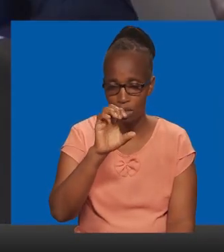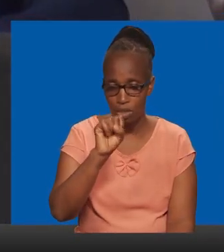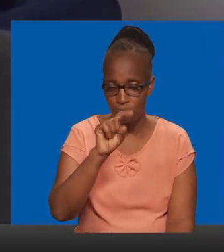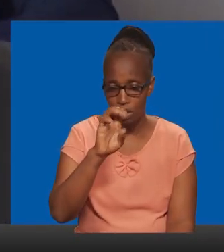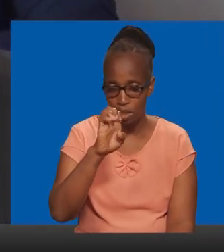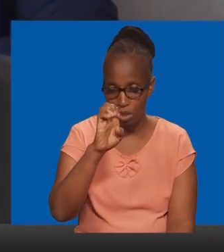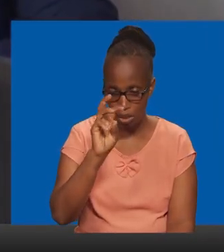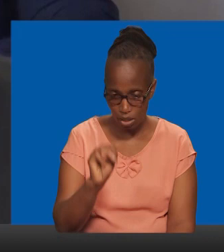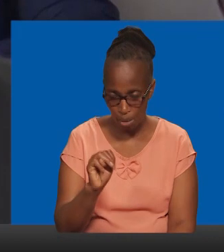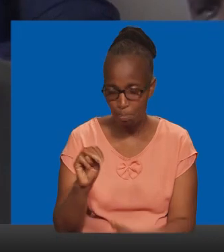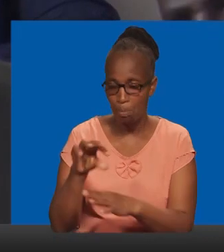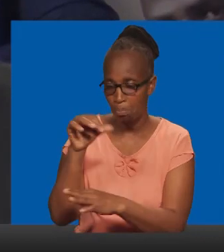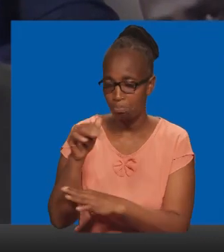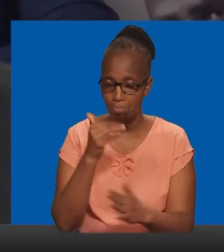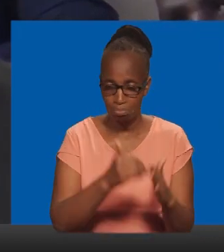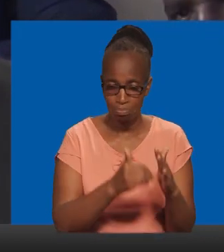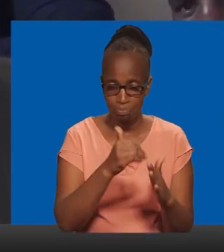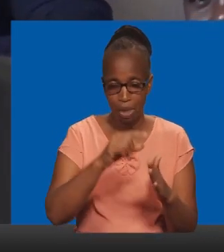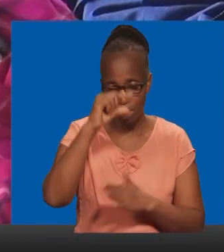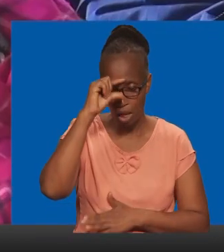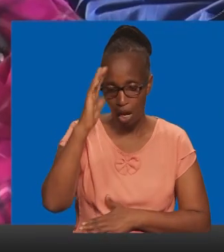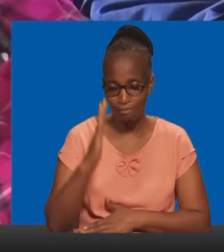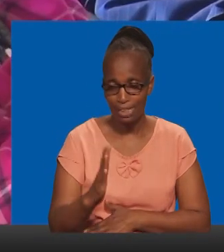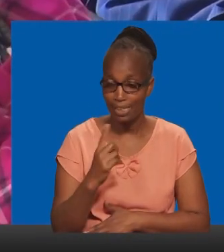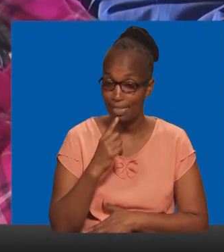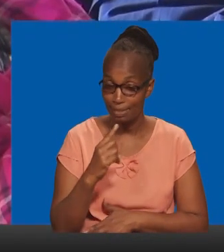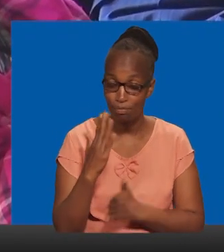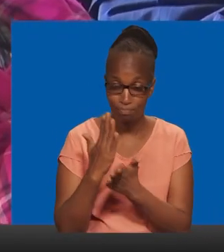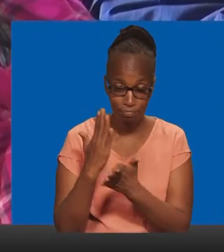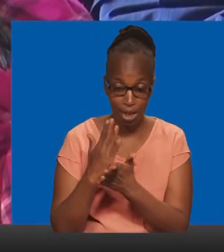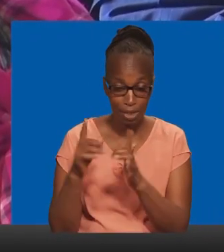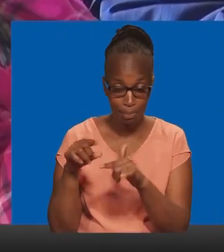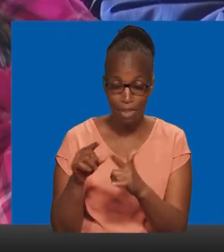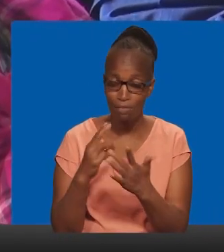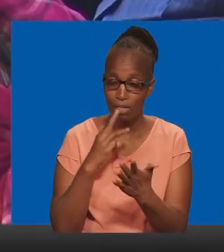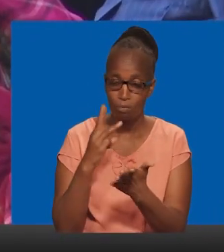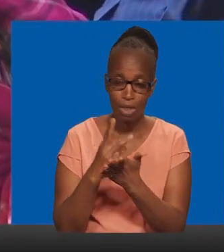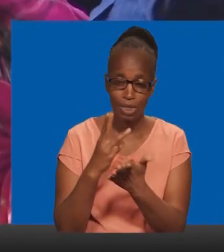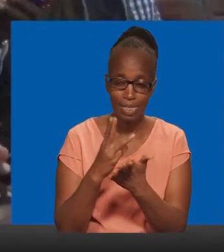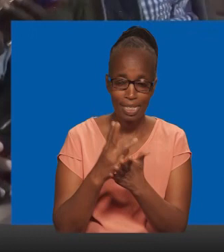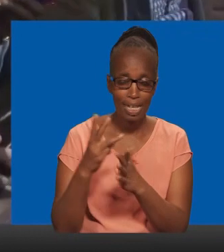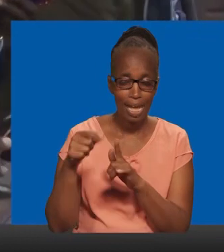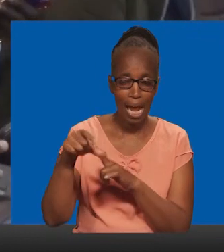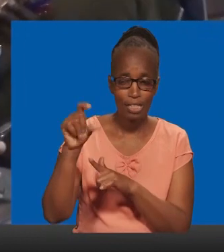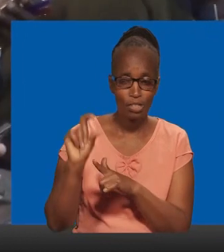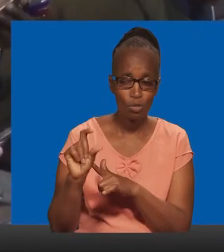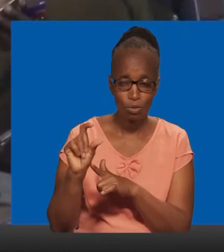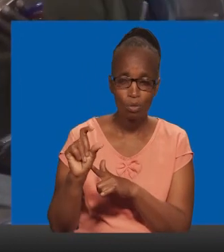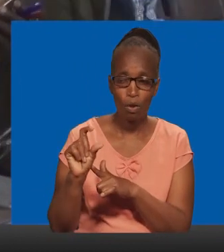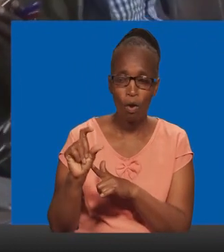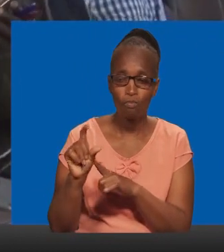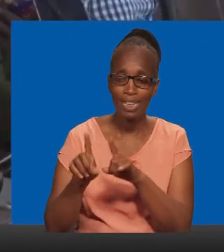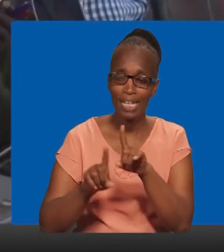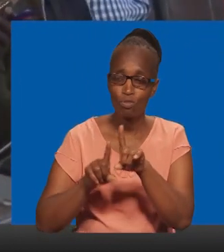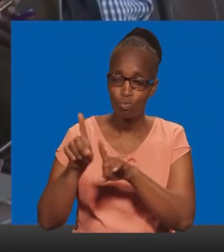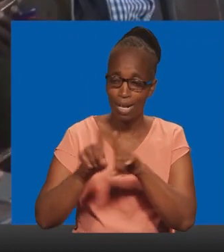Ntuntu alisema wameshuhudia ongezeko la mapato yanayotokana na shughuli za kutalii kwa sababu ya kuimarisha miundo misingi katika